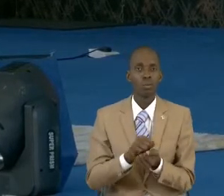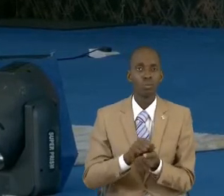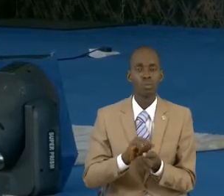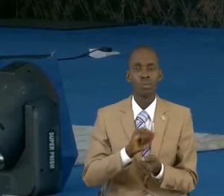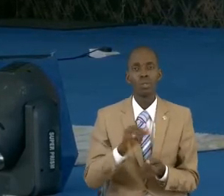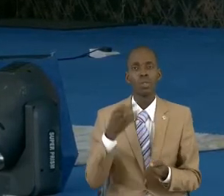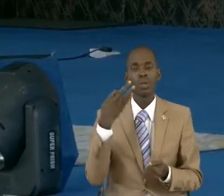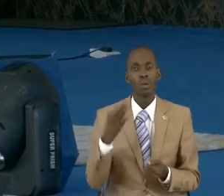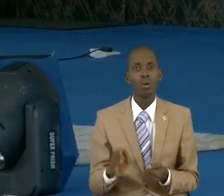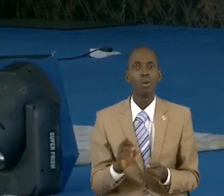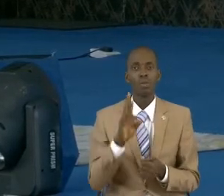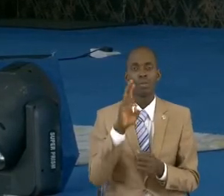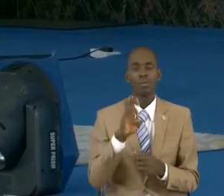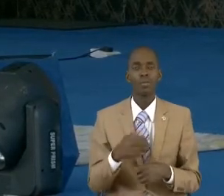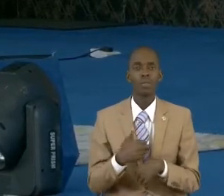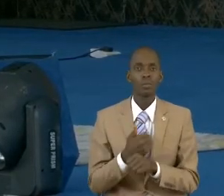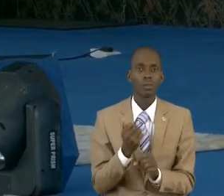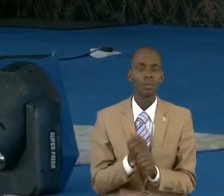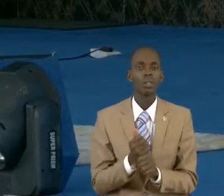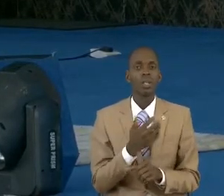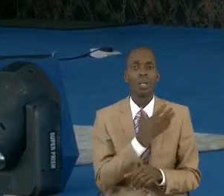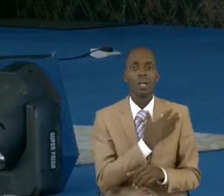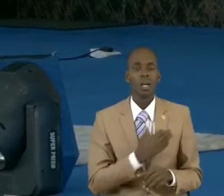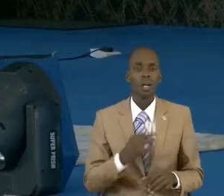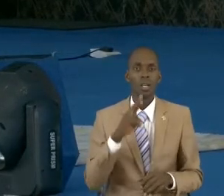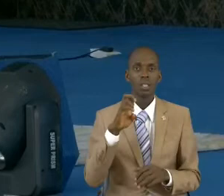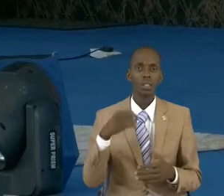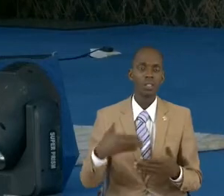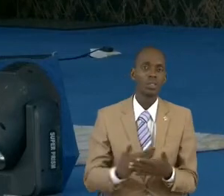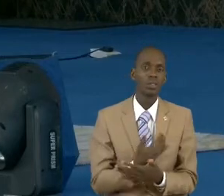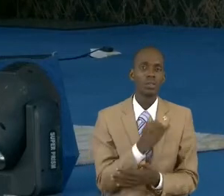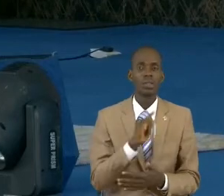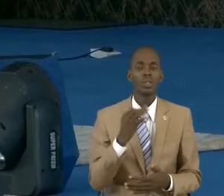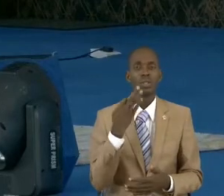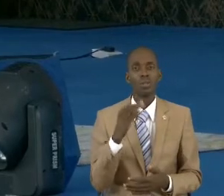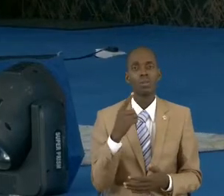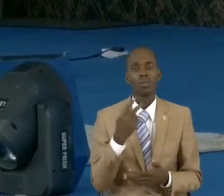regeneration and renewing of the Holy Ghost.